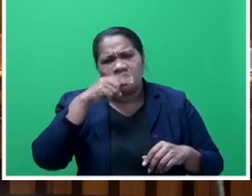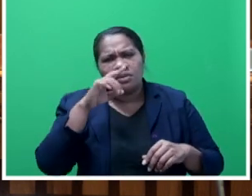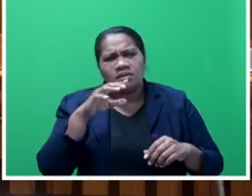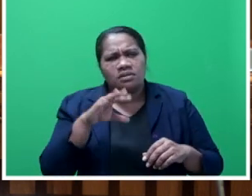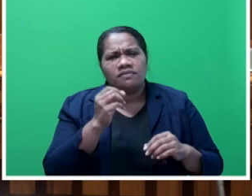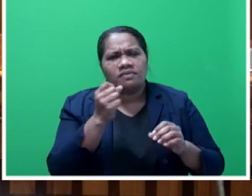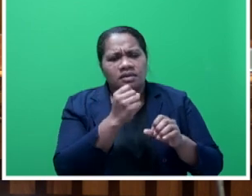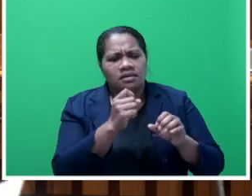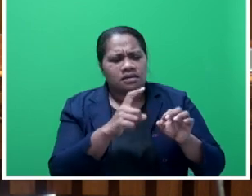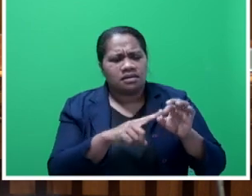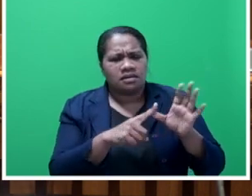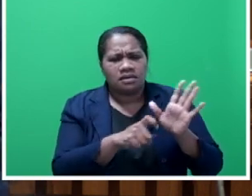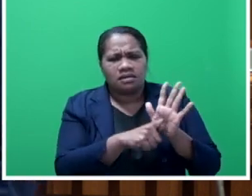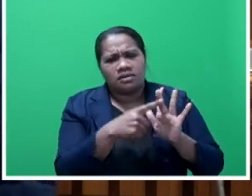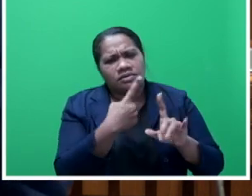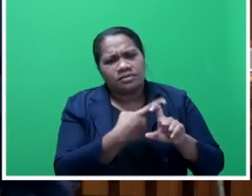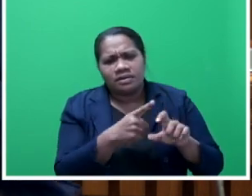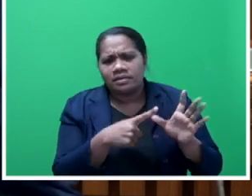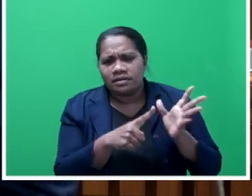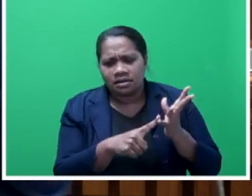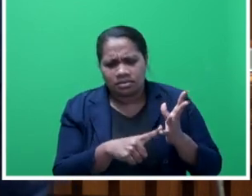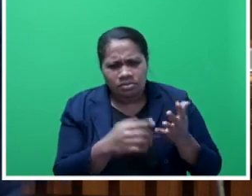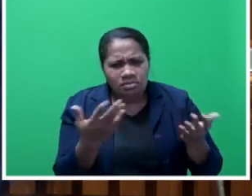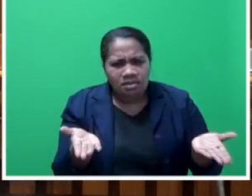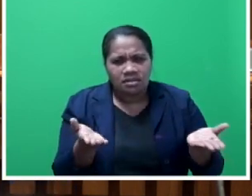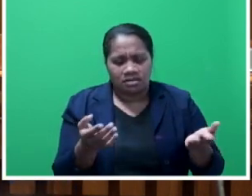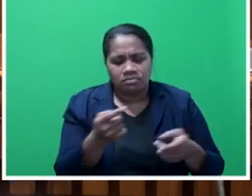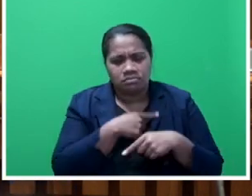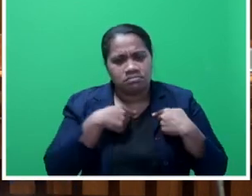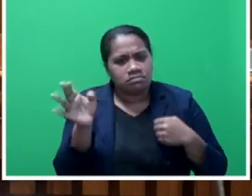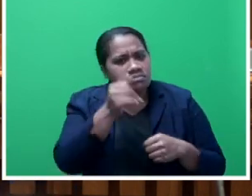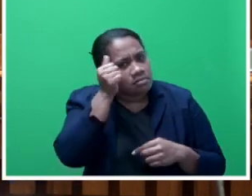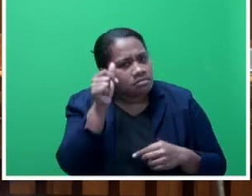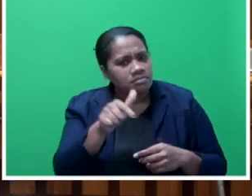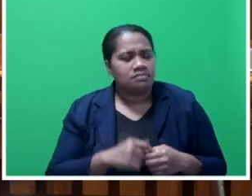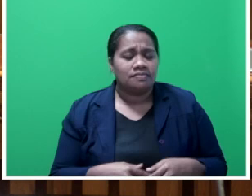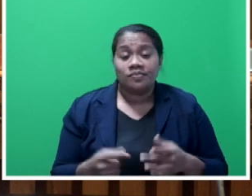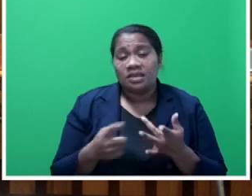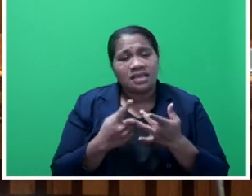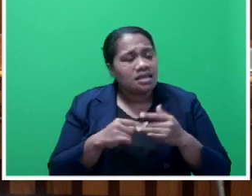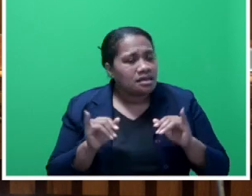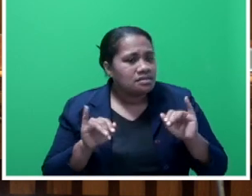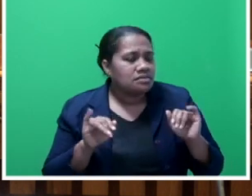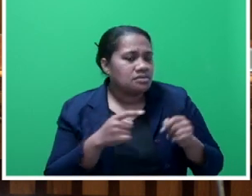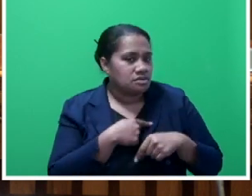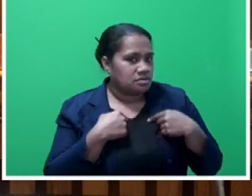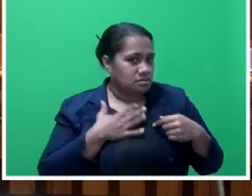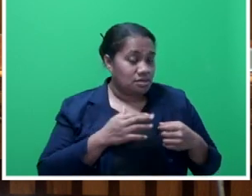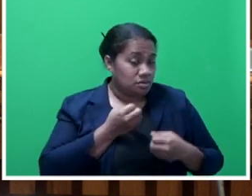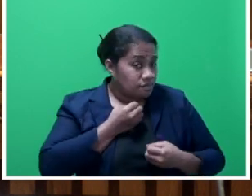It's a fact. We all know that. Mr. Speaker, sir, the other matter that I'd like to highlight also, Mr. Speaker,